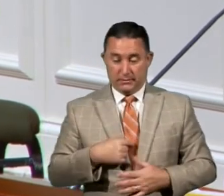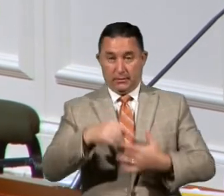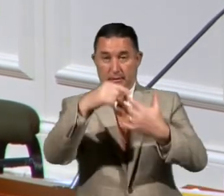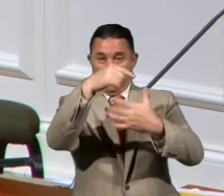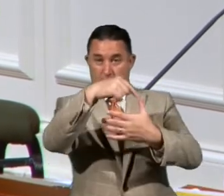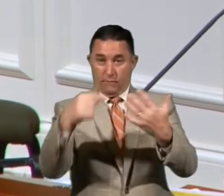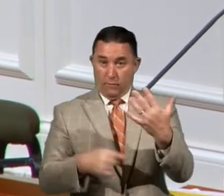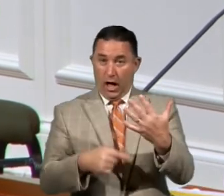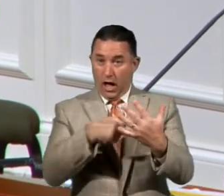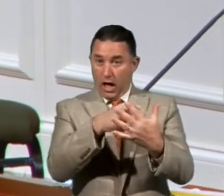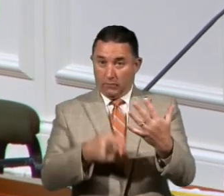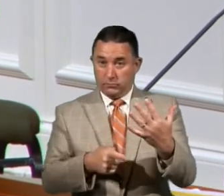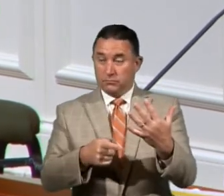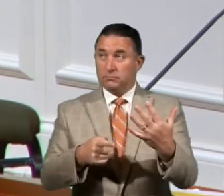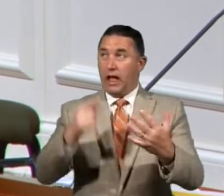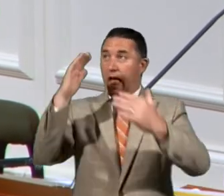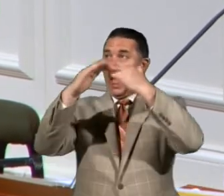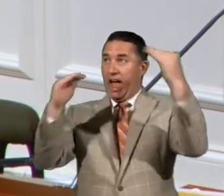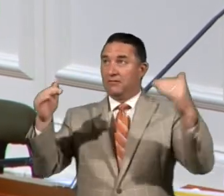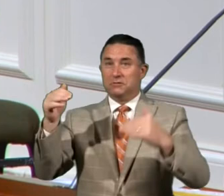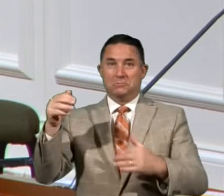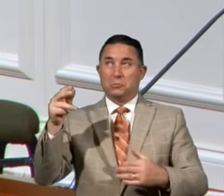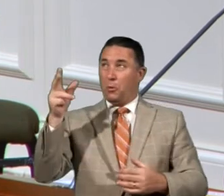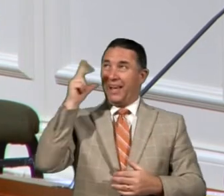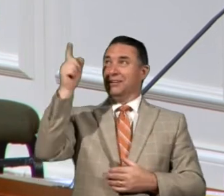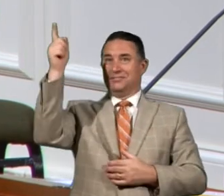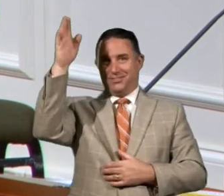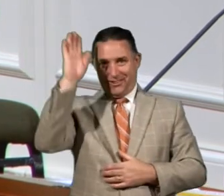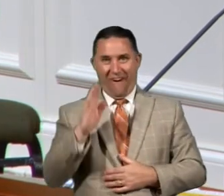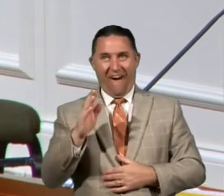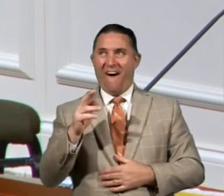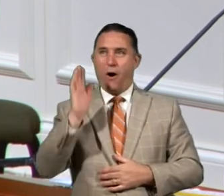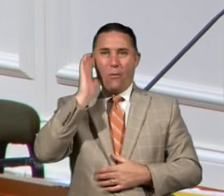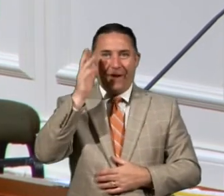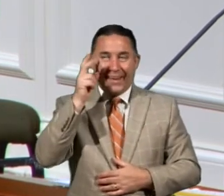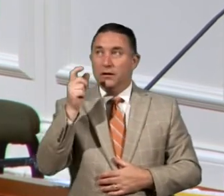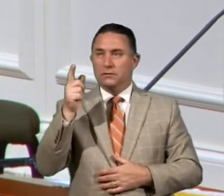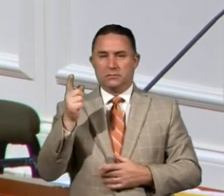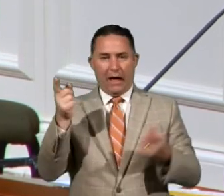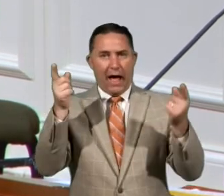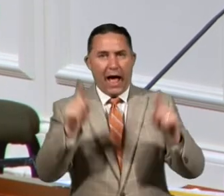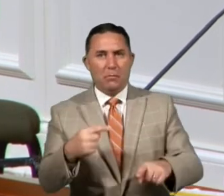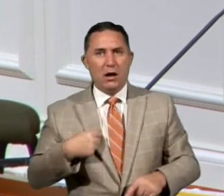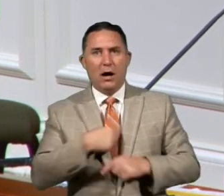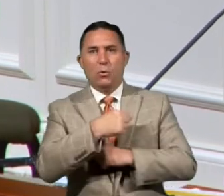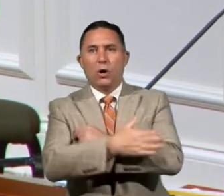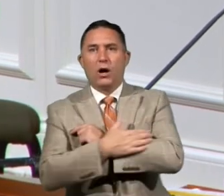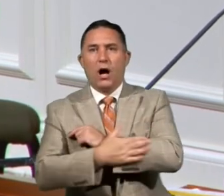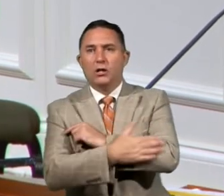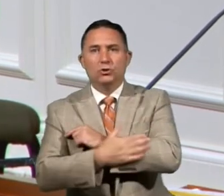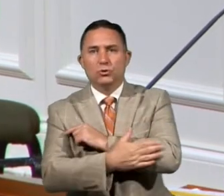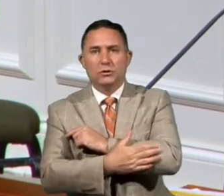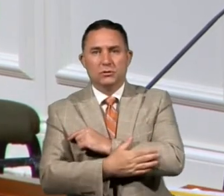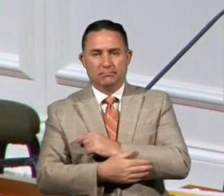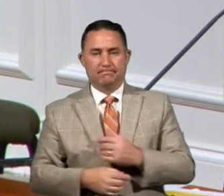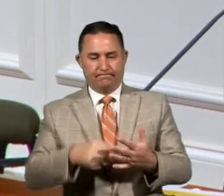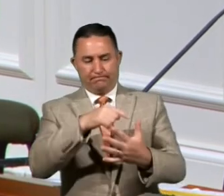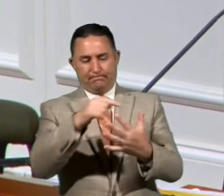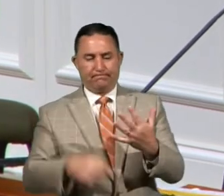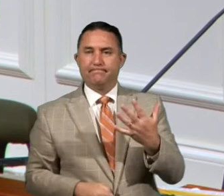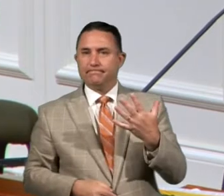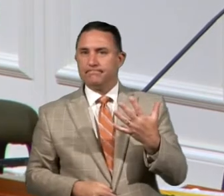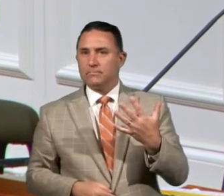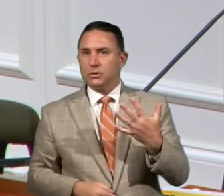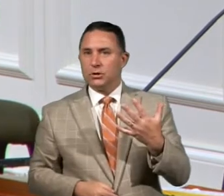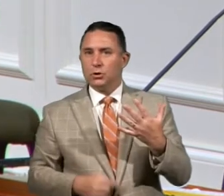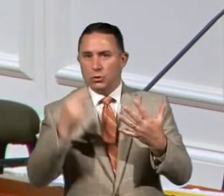five things, we'll hear from heaven. And if we're going to have something happen in our nation, here's the marker. This is